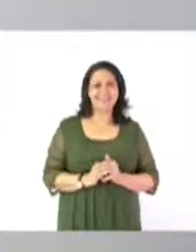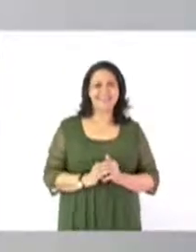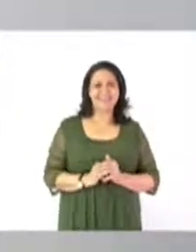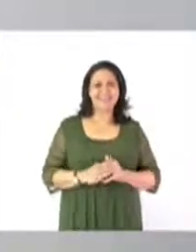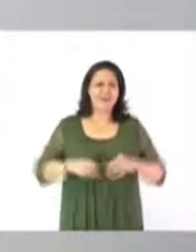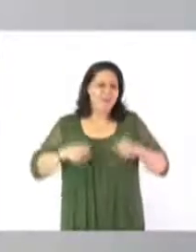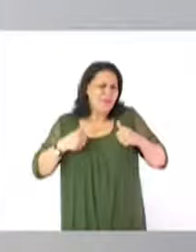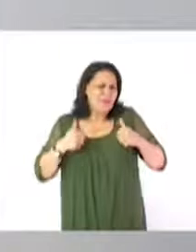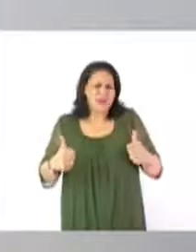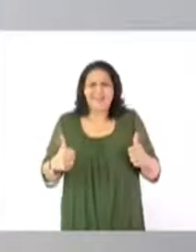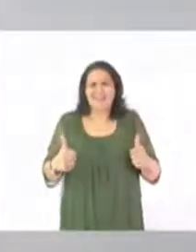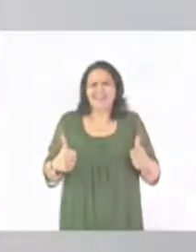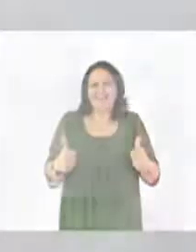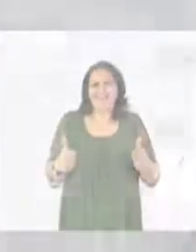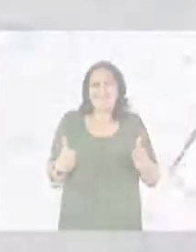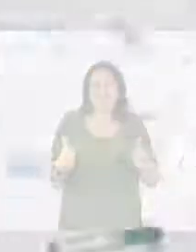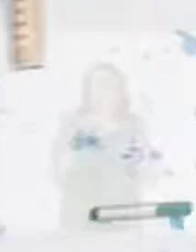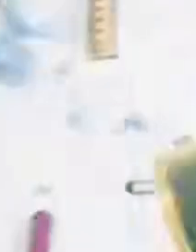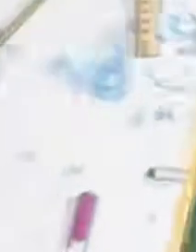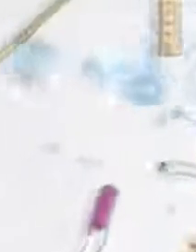Well done!